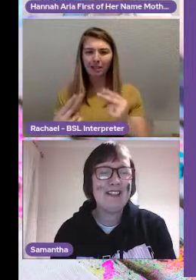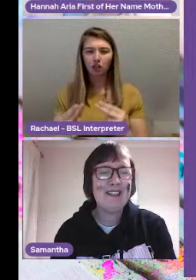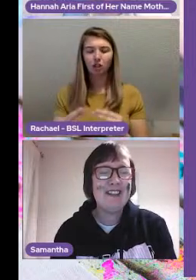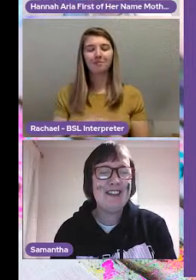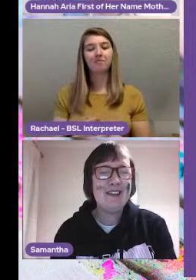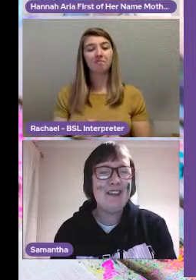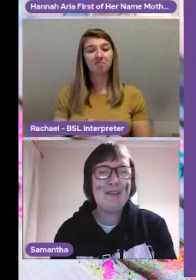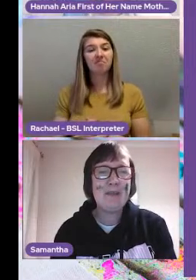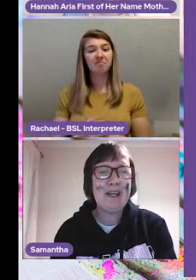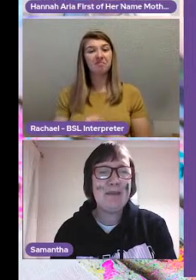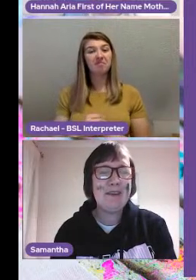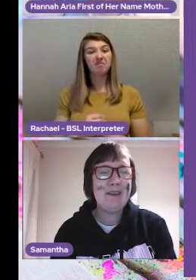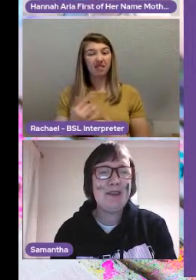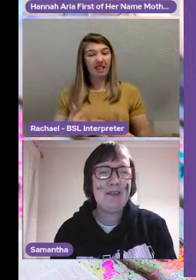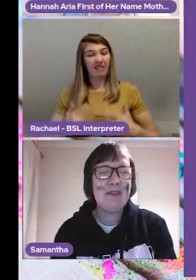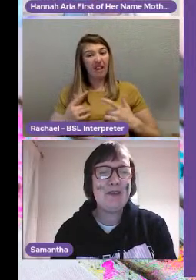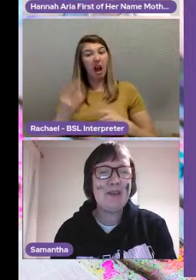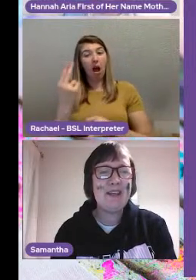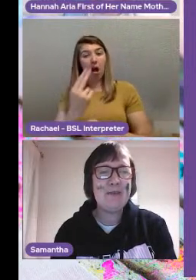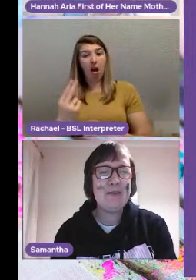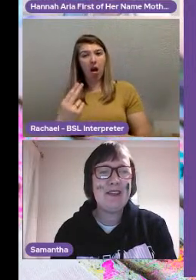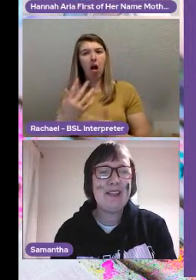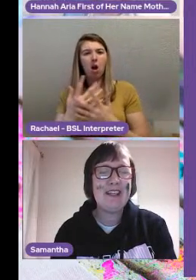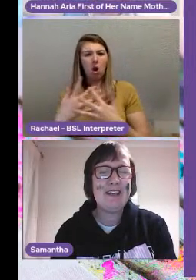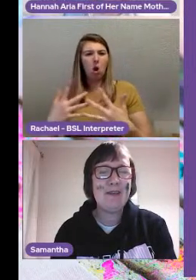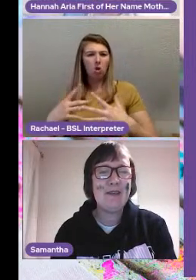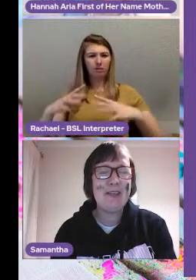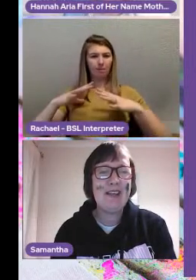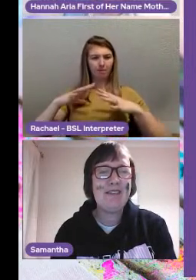think that you need to plan with art, you just do it.